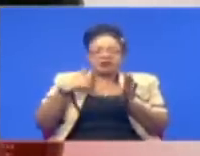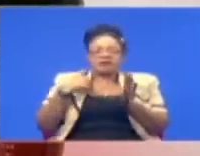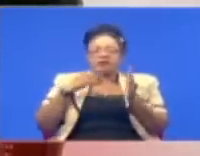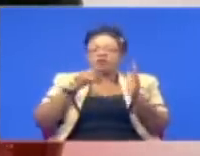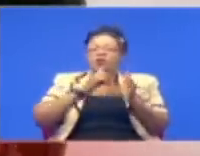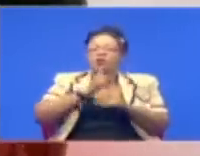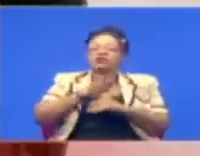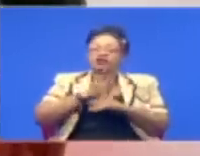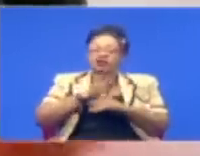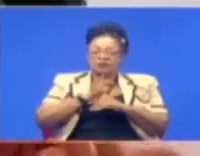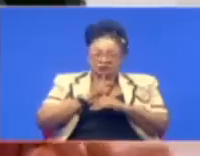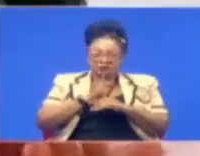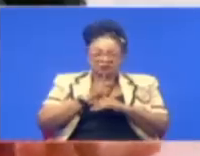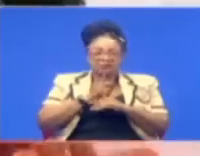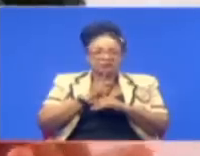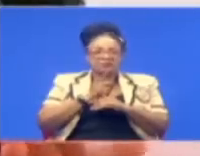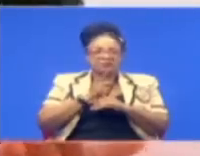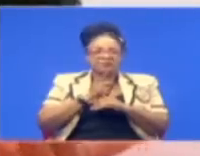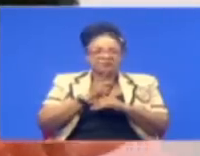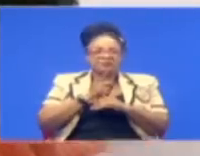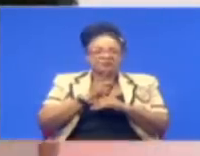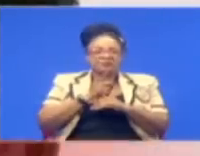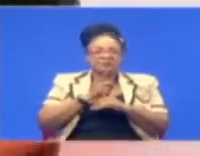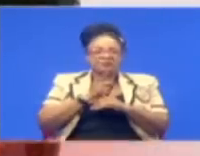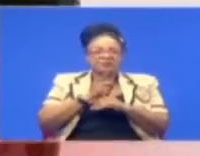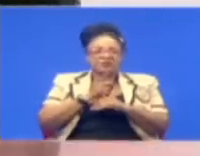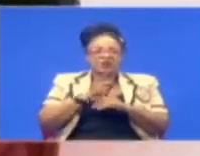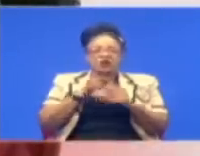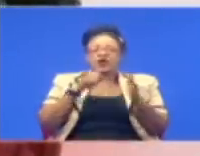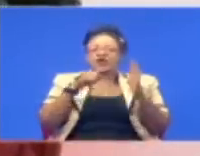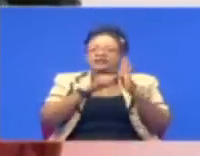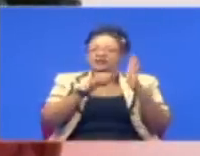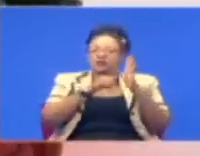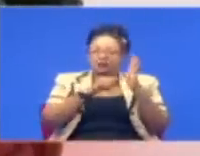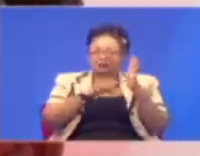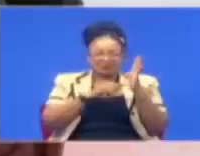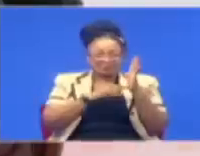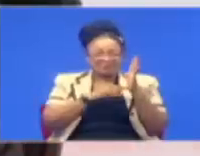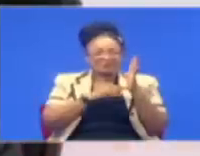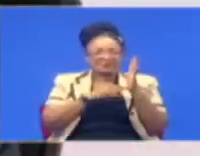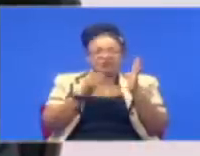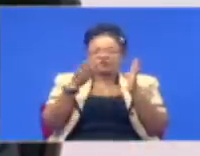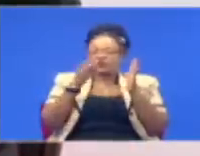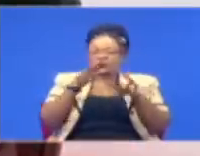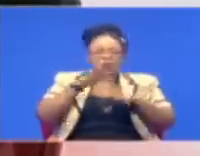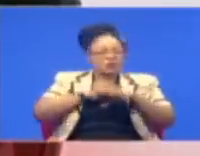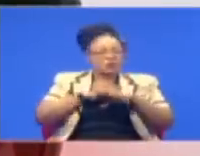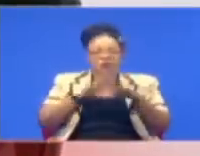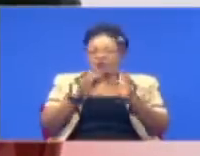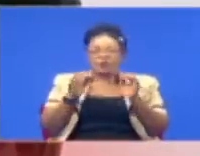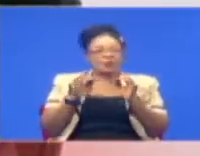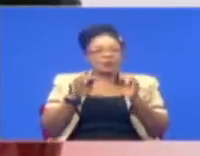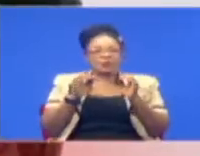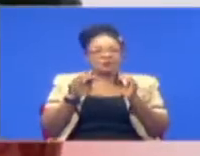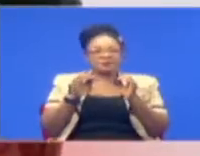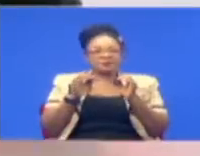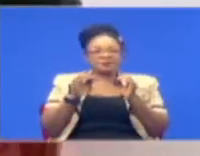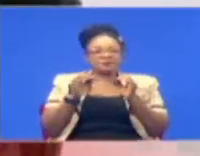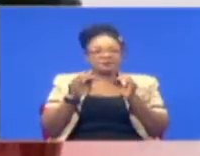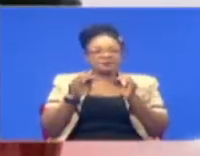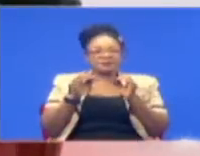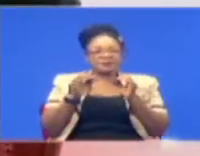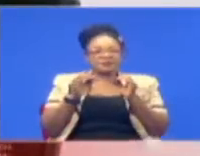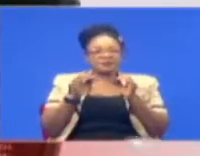conditions precedent, as we call them in our court, conditions precedent. Okay. So it's not good to go with conditions precedent.